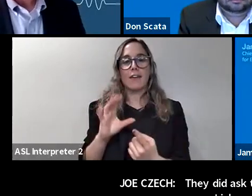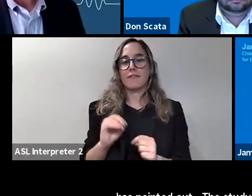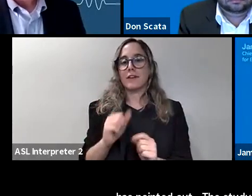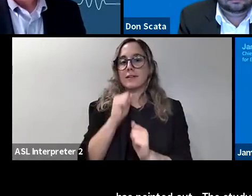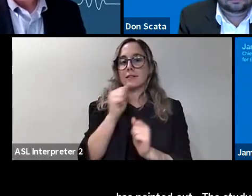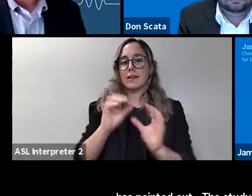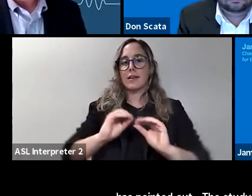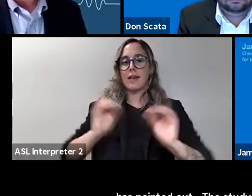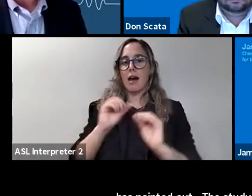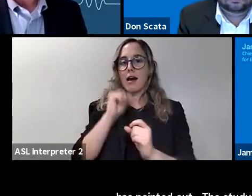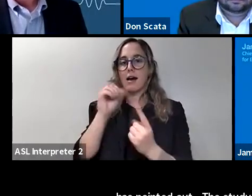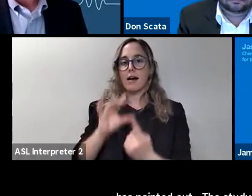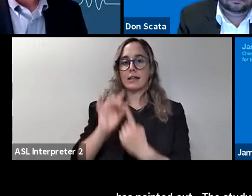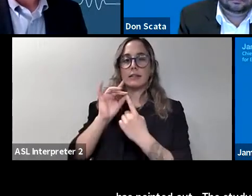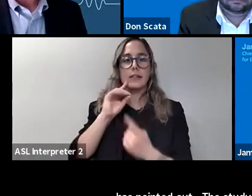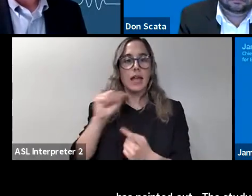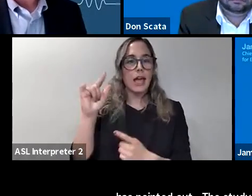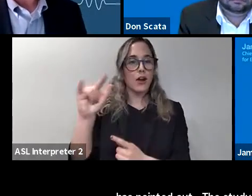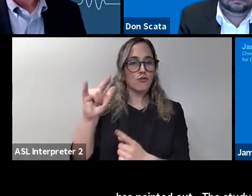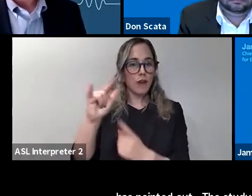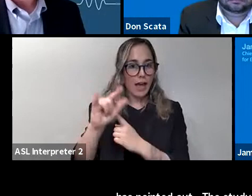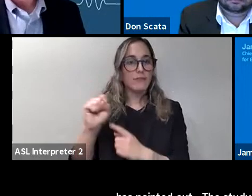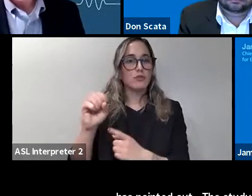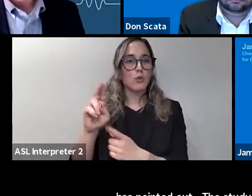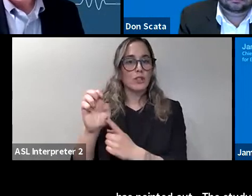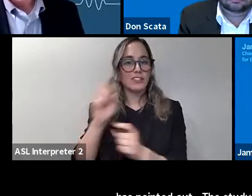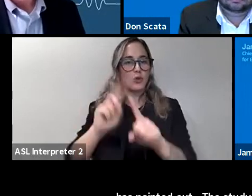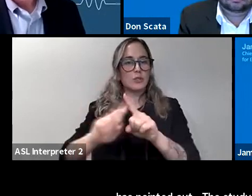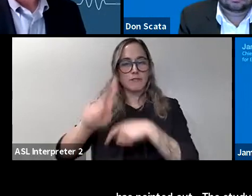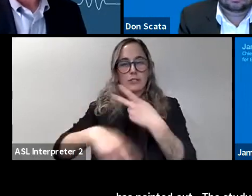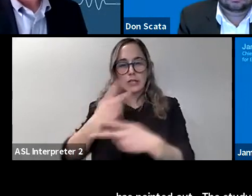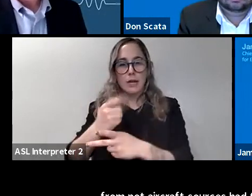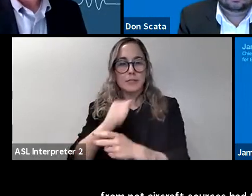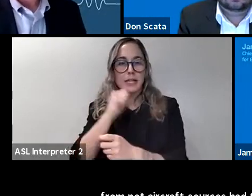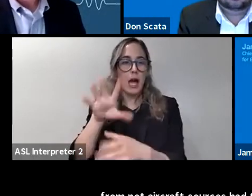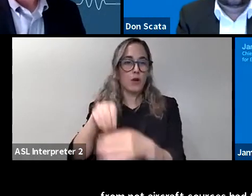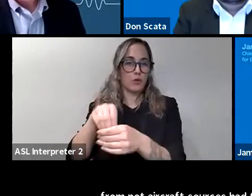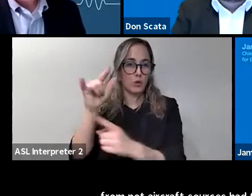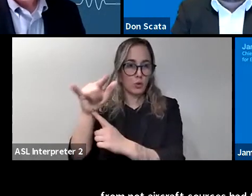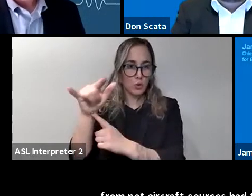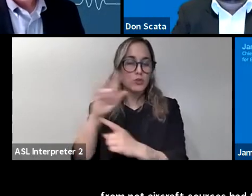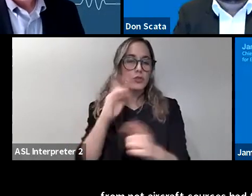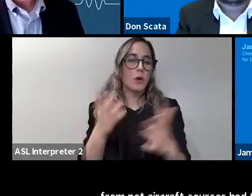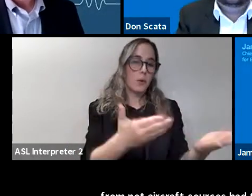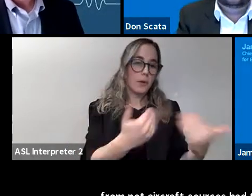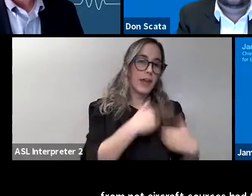response relationship that was built was only presented for aircraft noise annoyance.